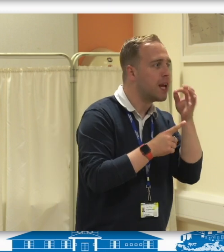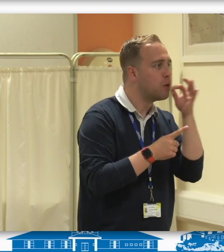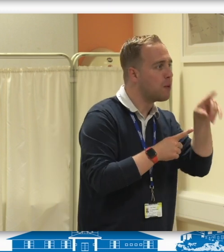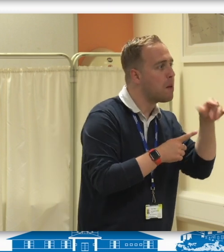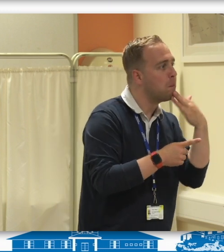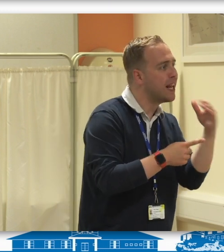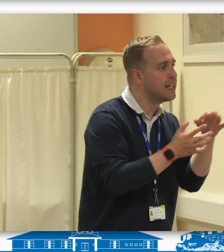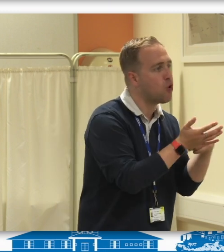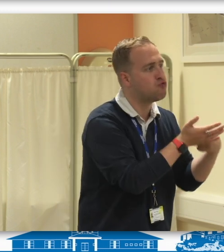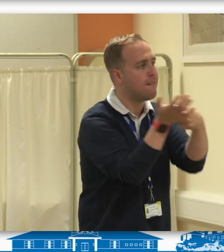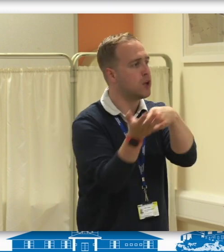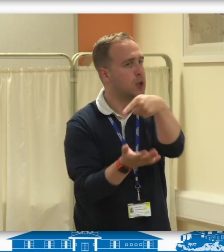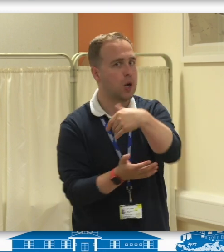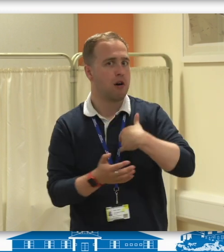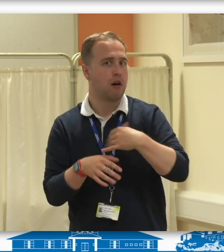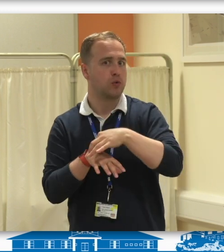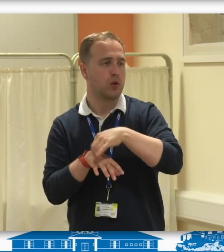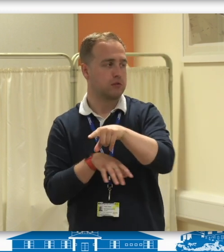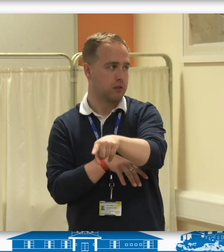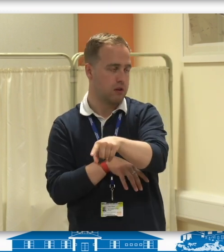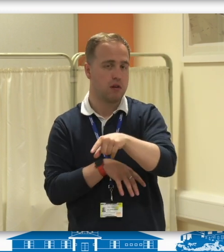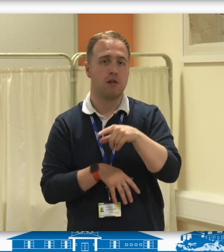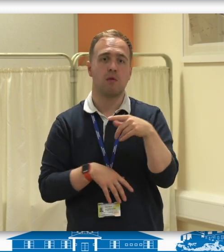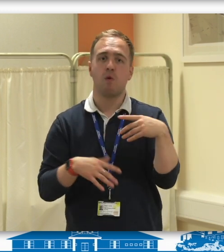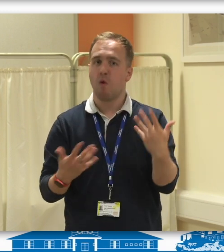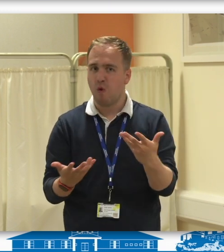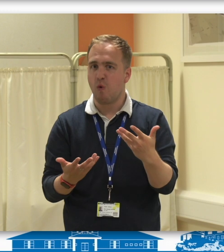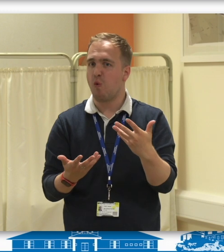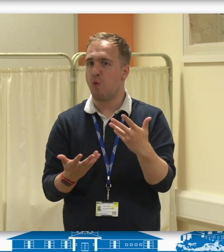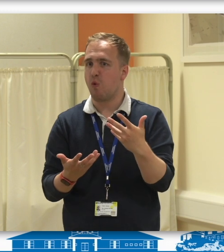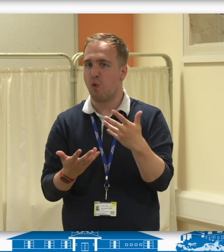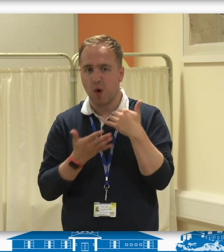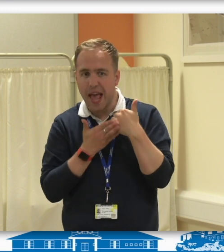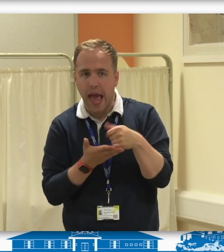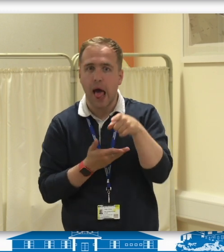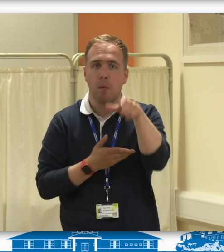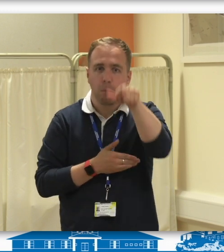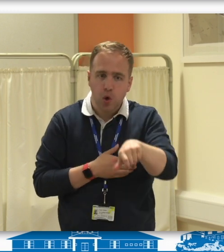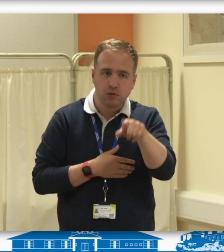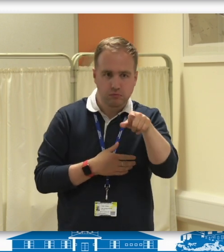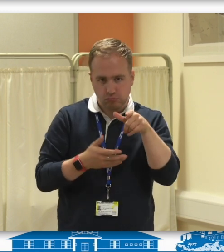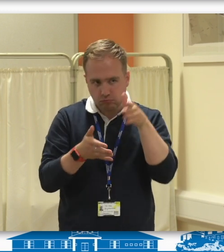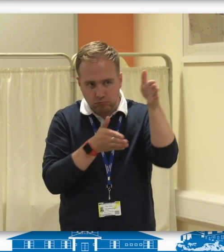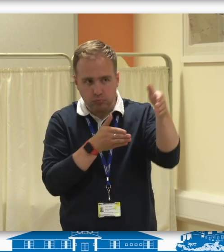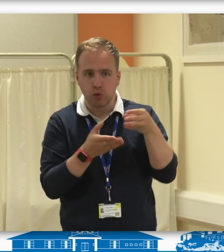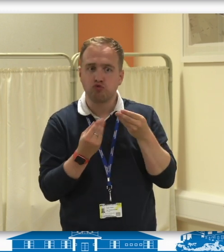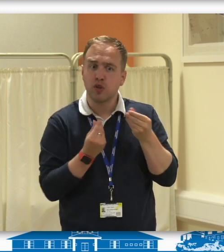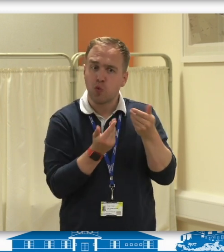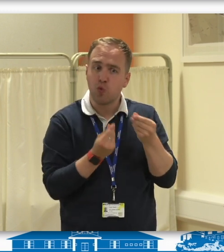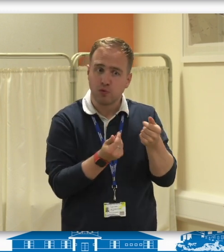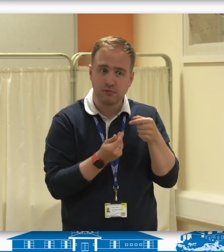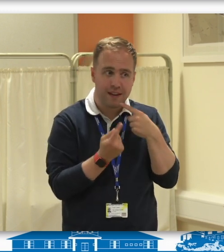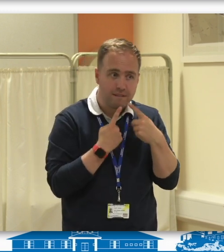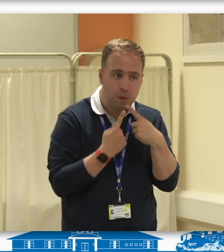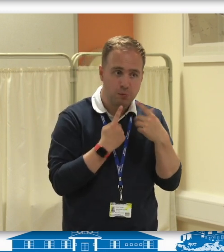that those referrals are made. And we can also help people, we can direct people to resources for help